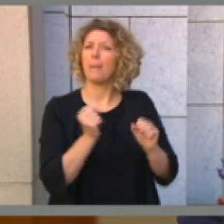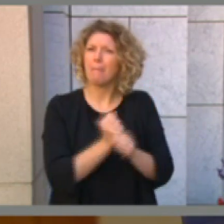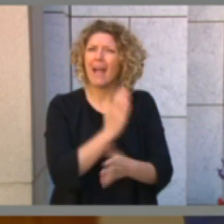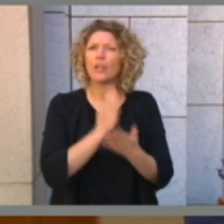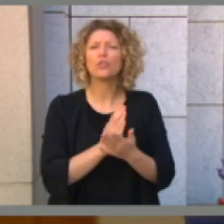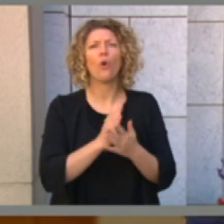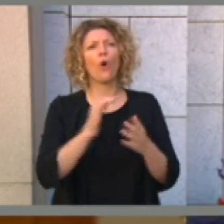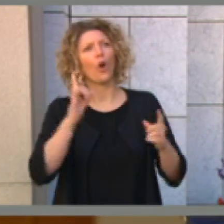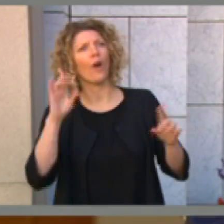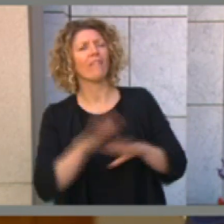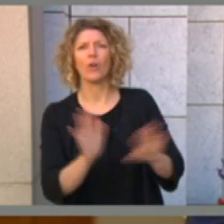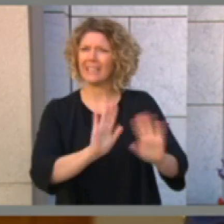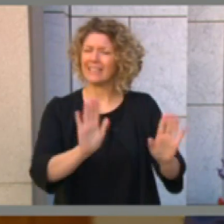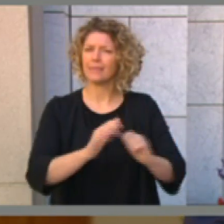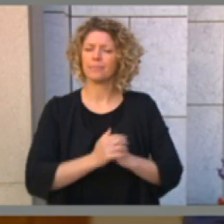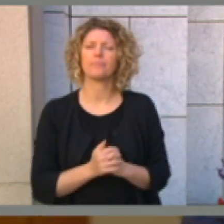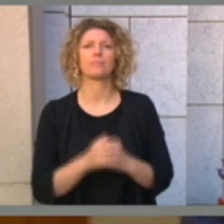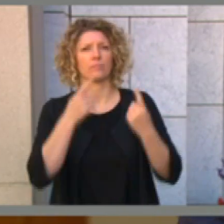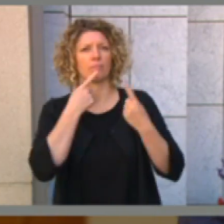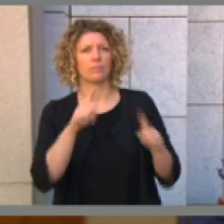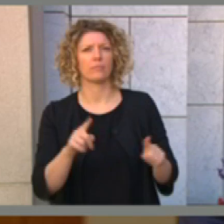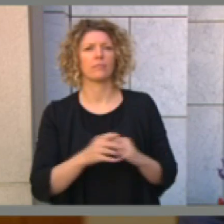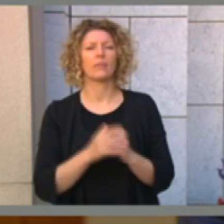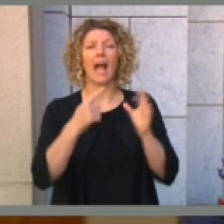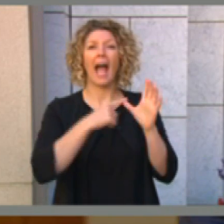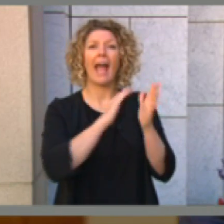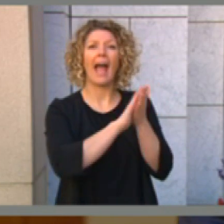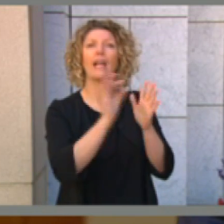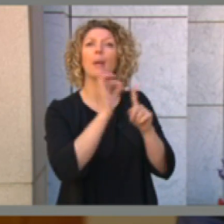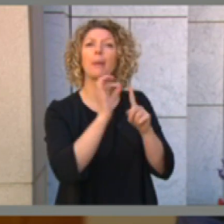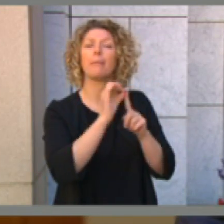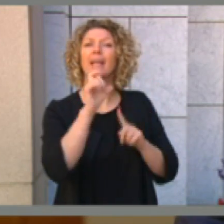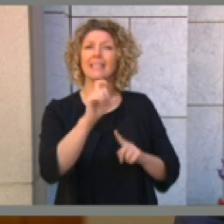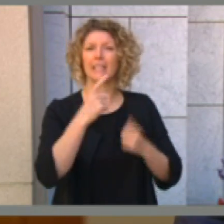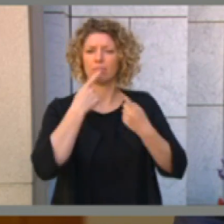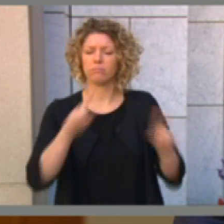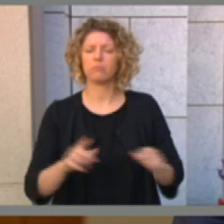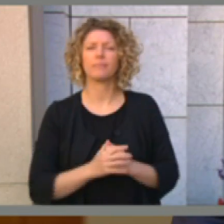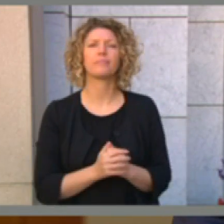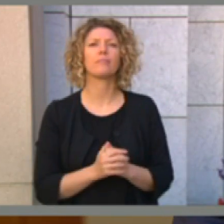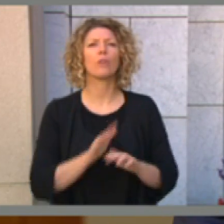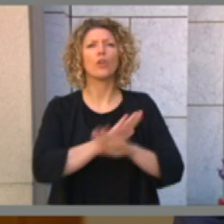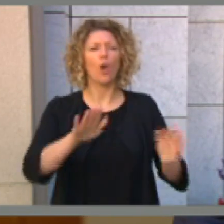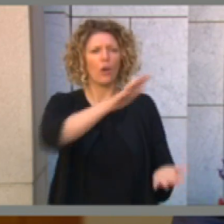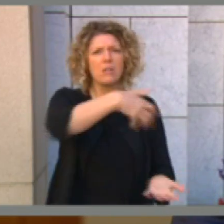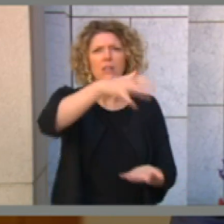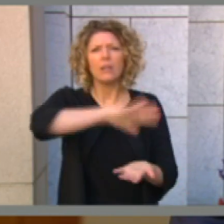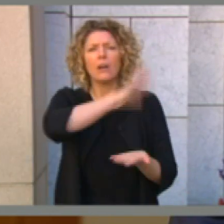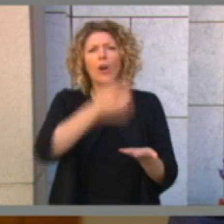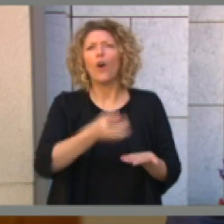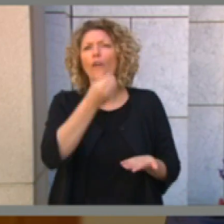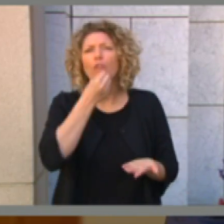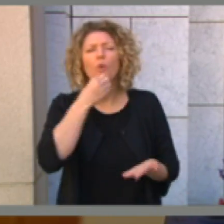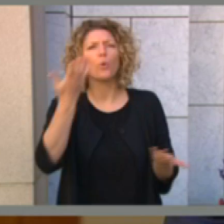no confusion. The AHPPC advises against the bulk purchase of foods, medicines and other